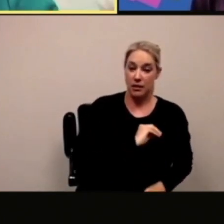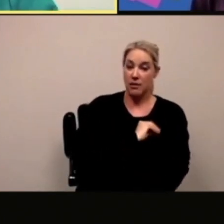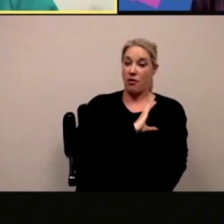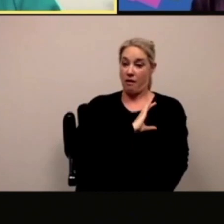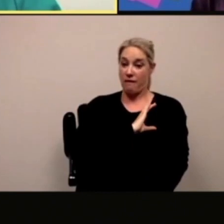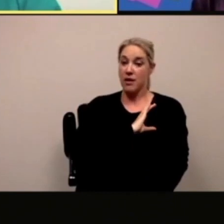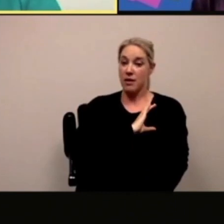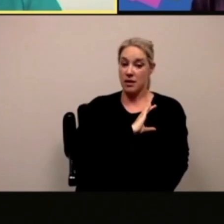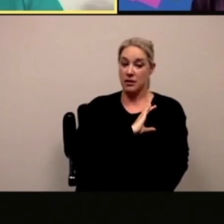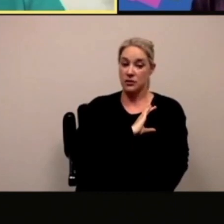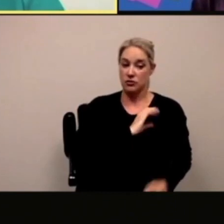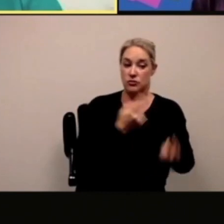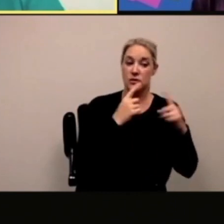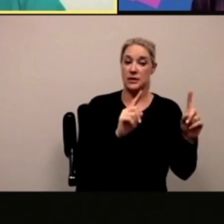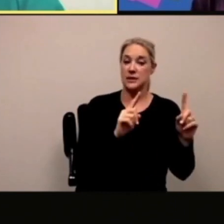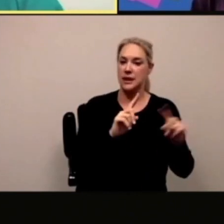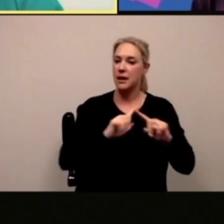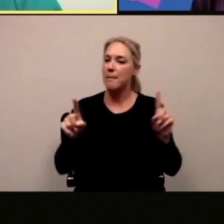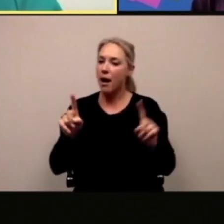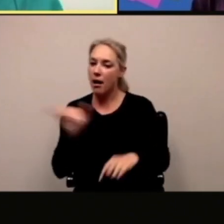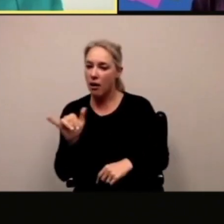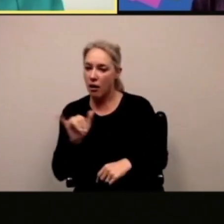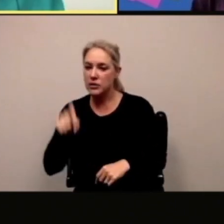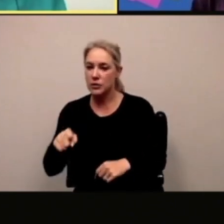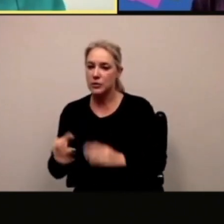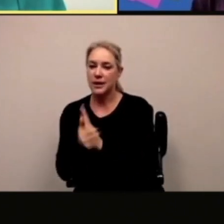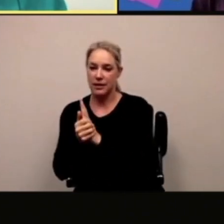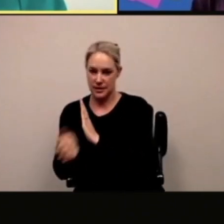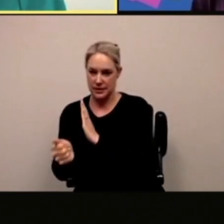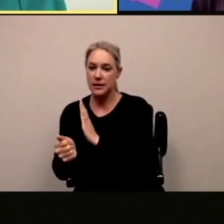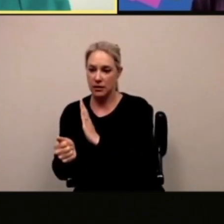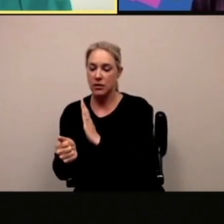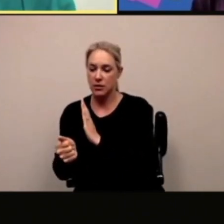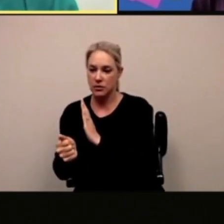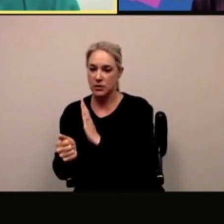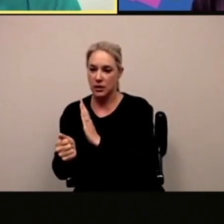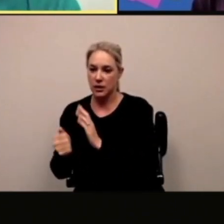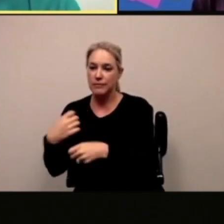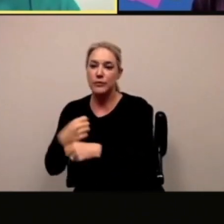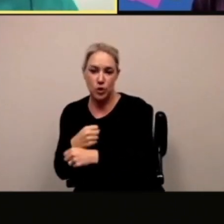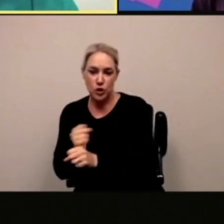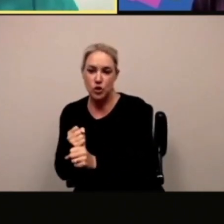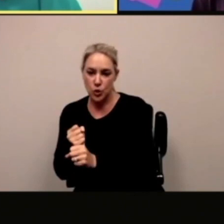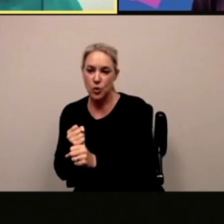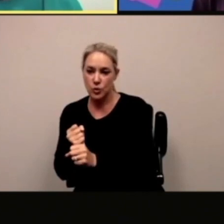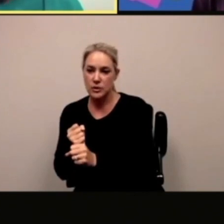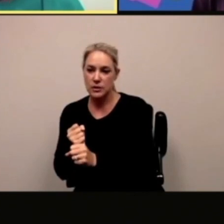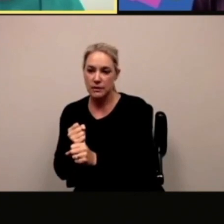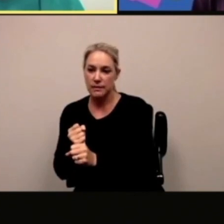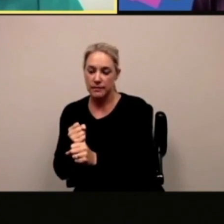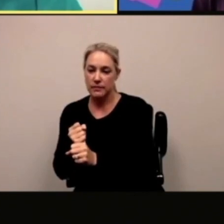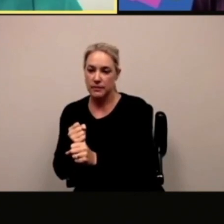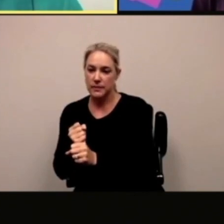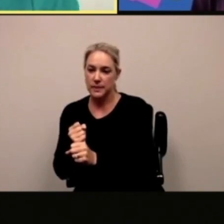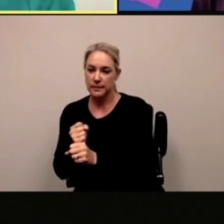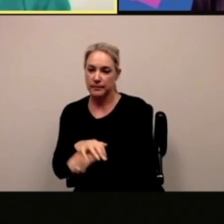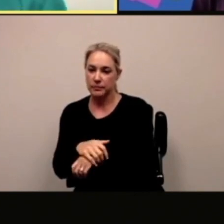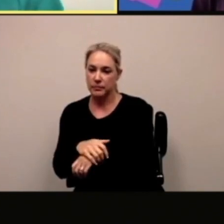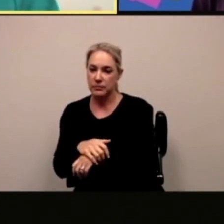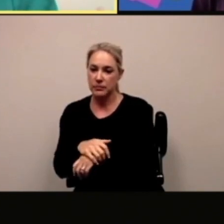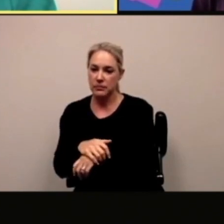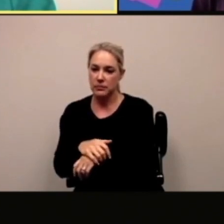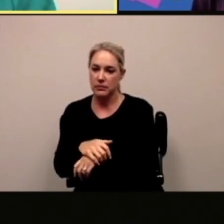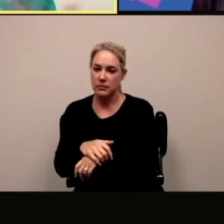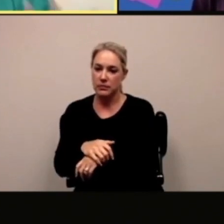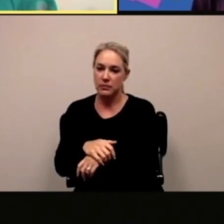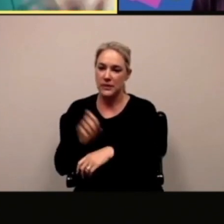have the skills to be able to, to produce, if that is what they'd like to do. So I think just making sure that